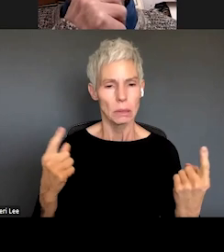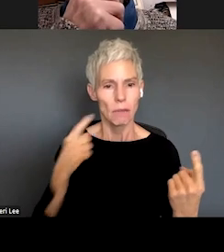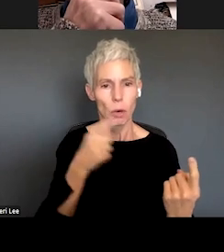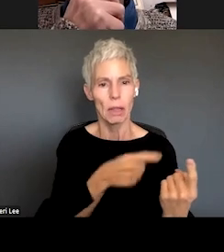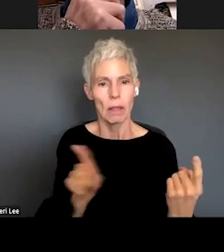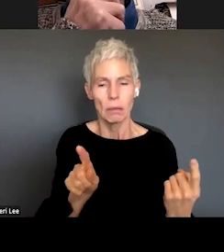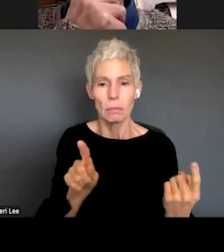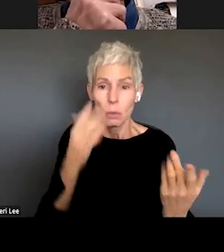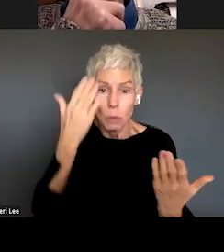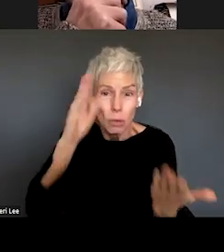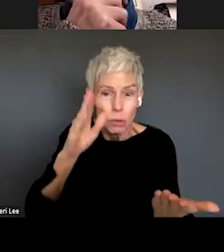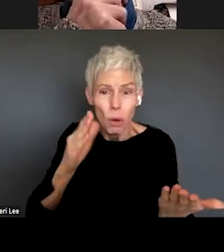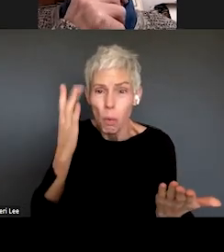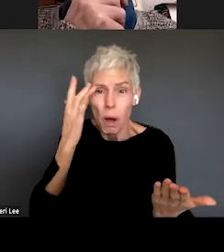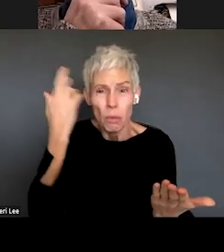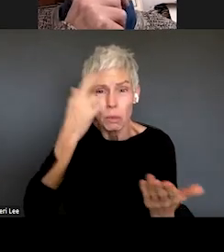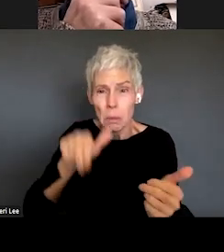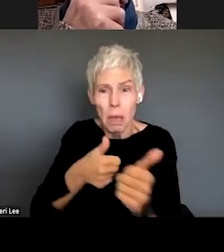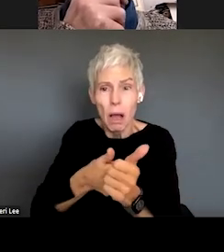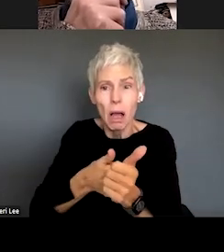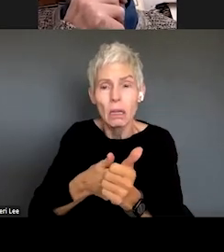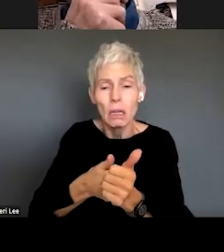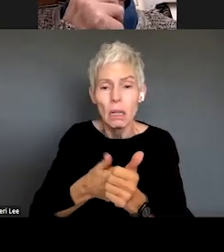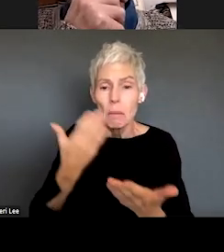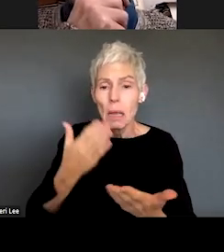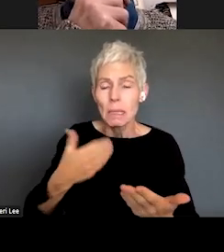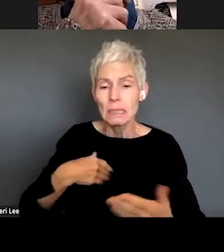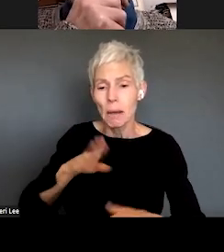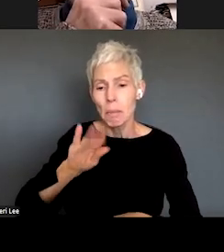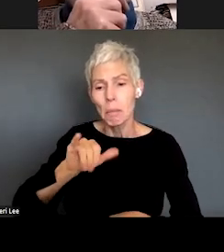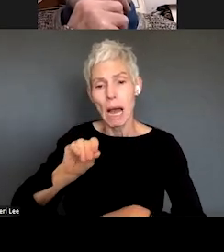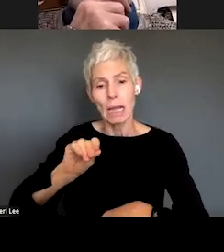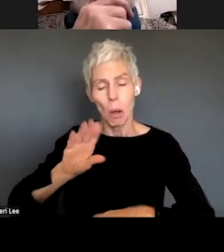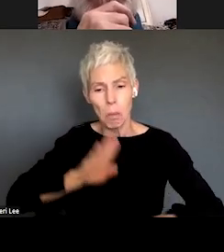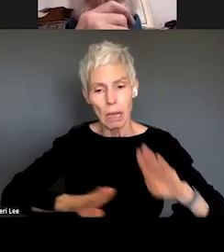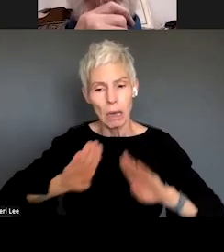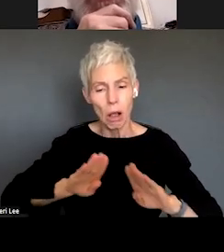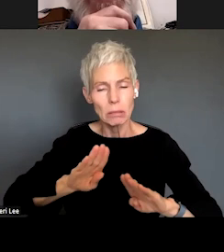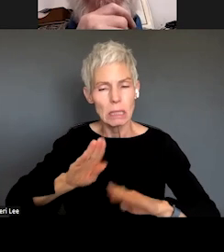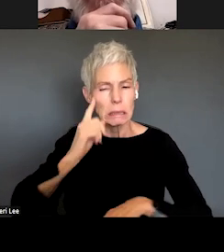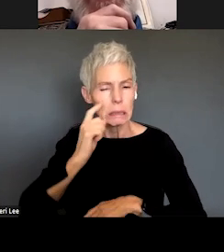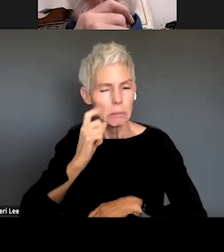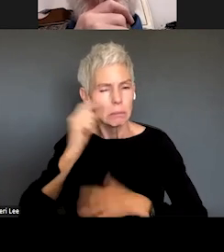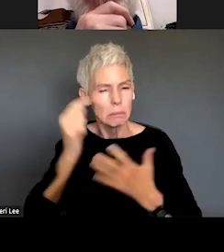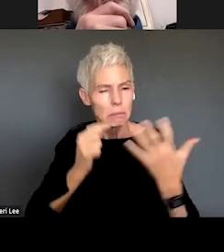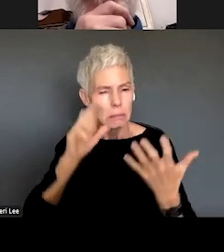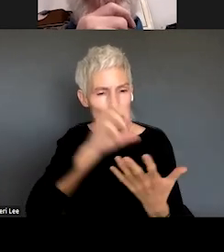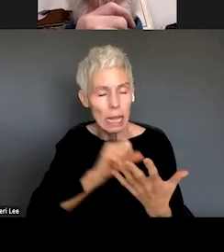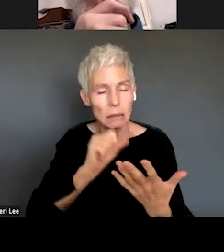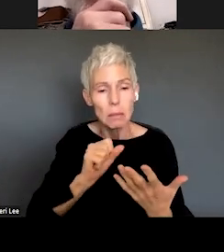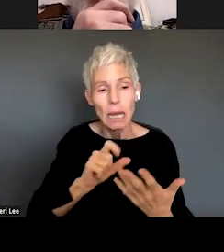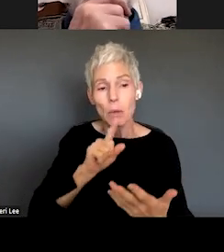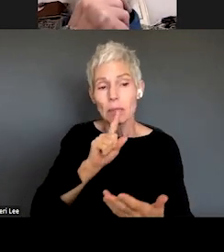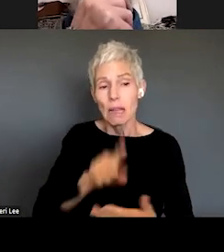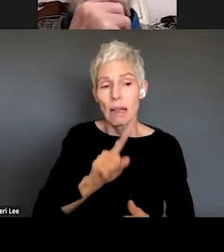don't know for sure. There are some, biological speculations, but I would say that the answer is